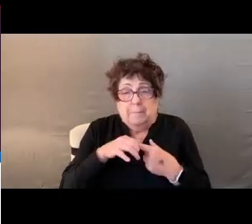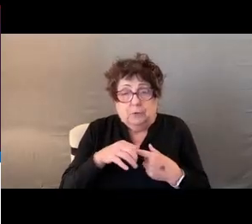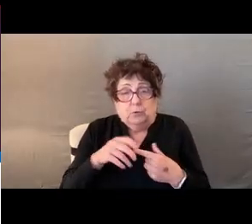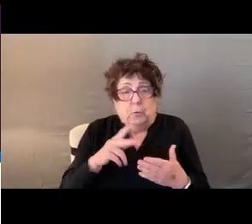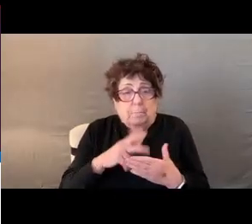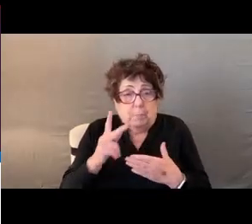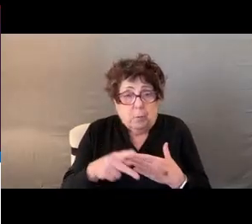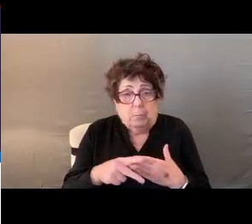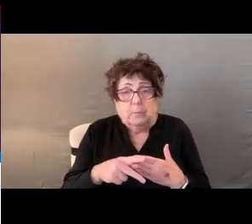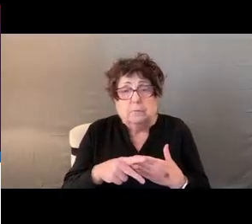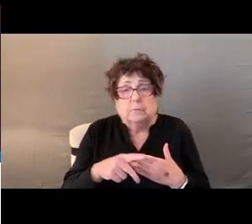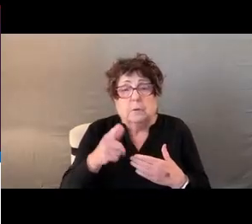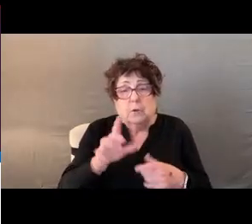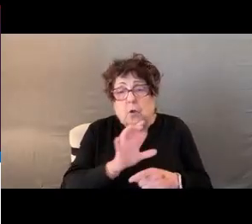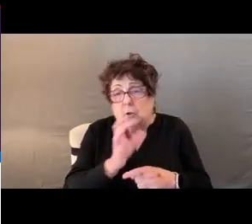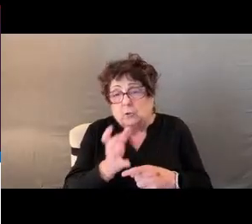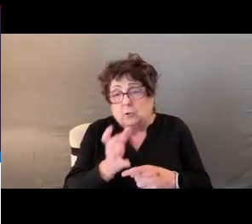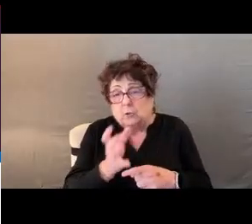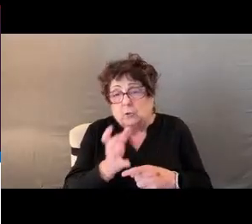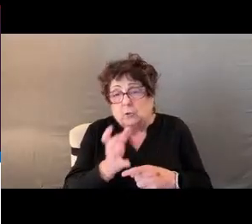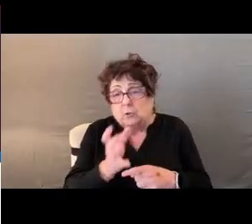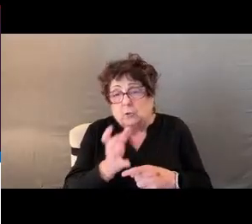culturally and linguistically